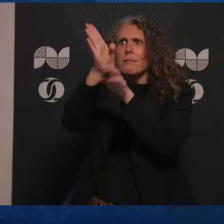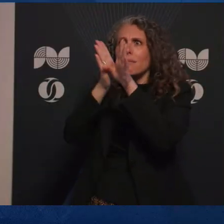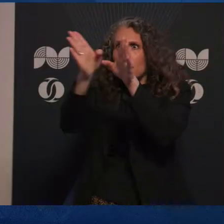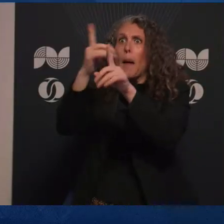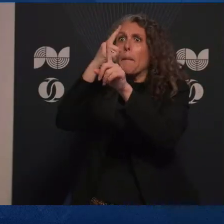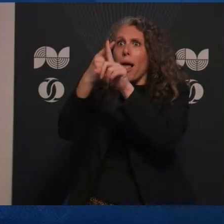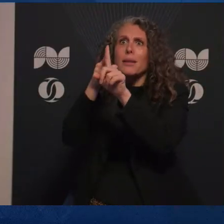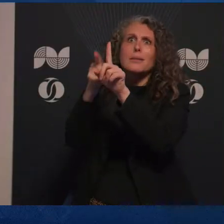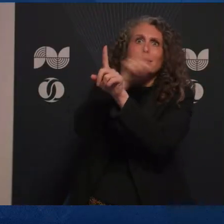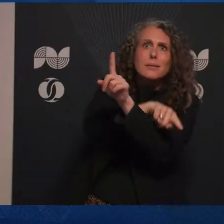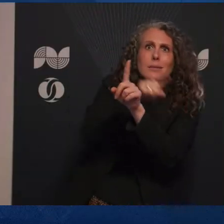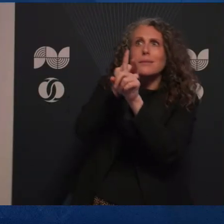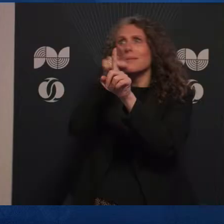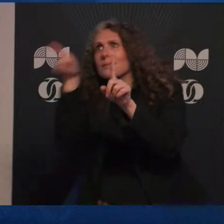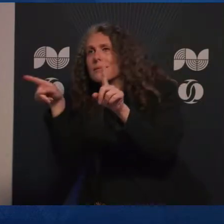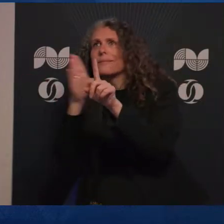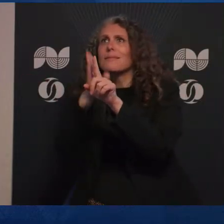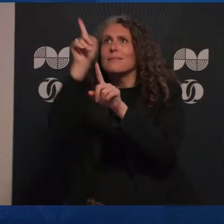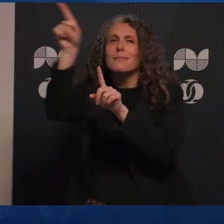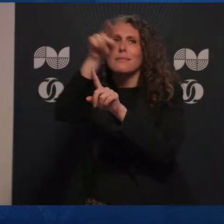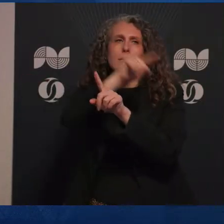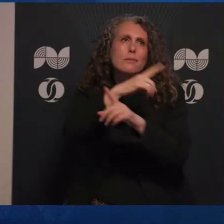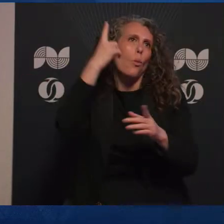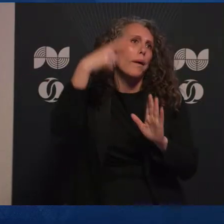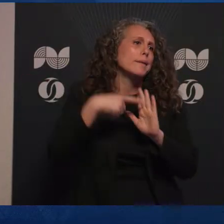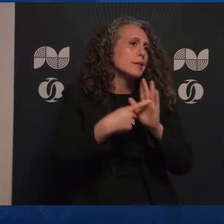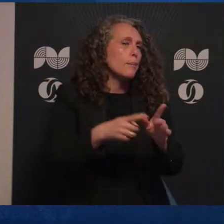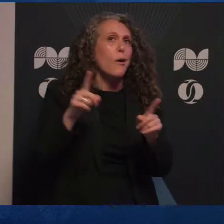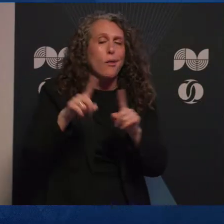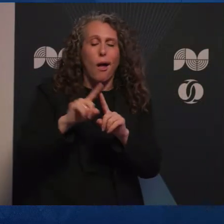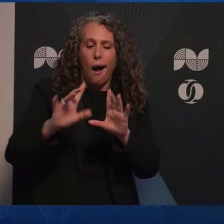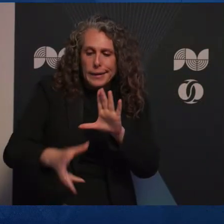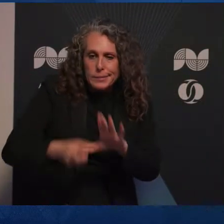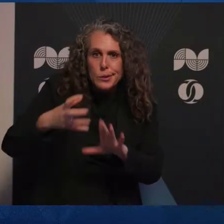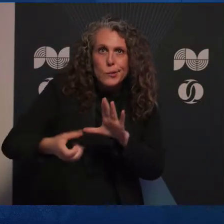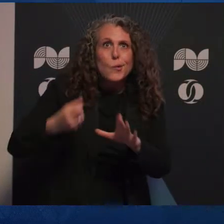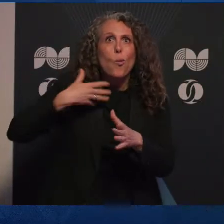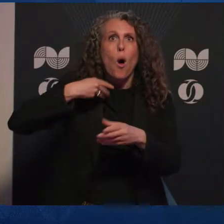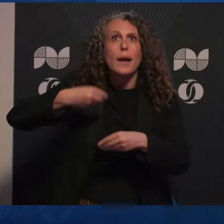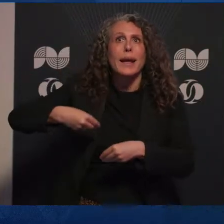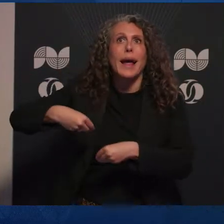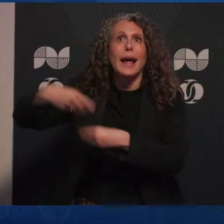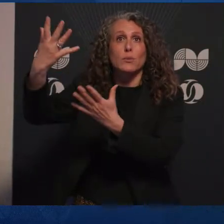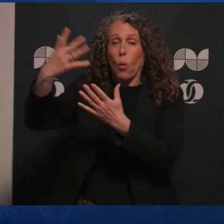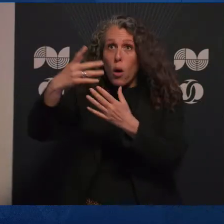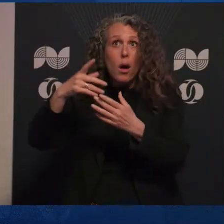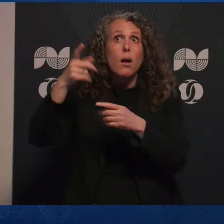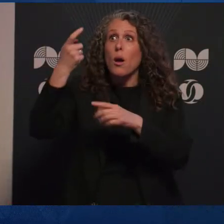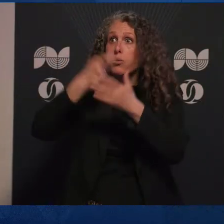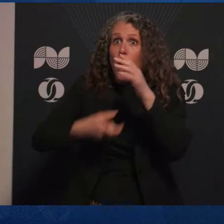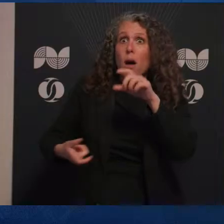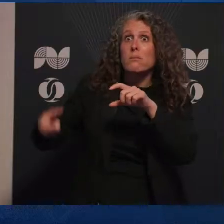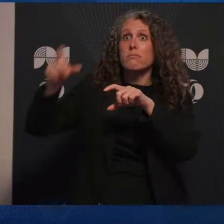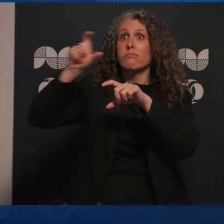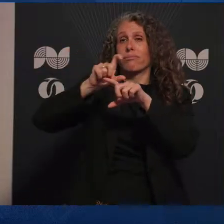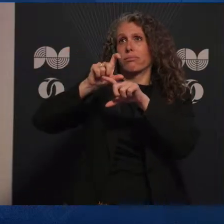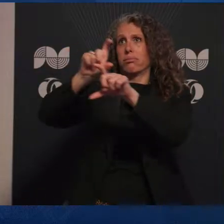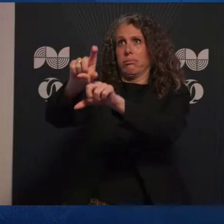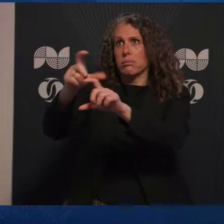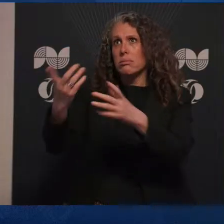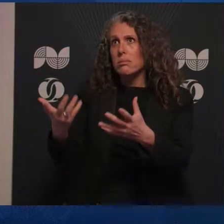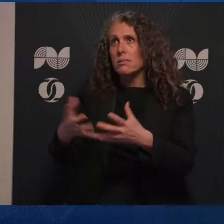restrict exports of minerals. And that may increase prices of globally.